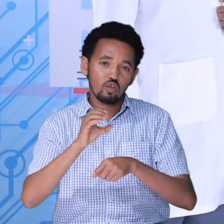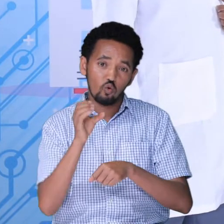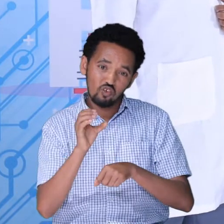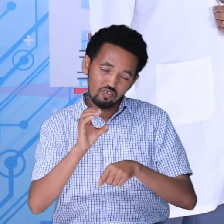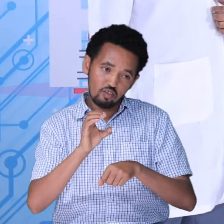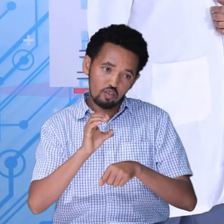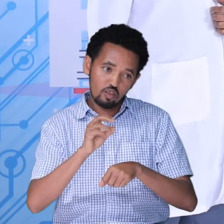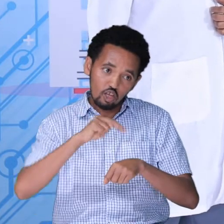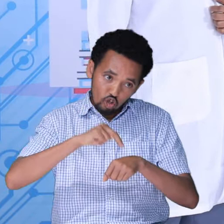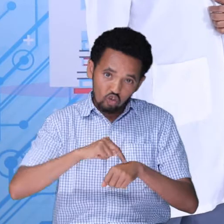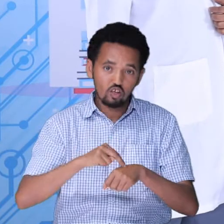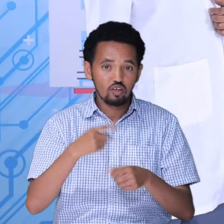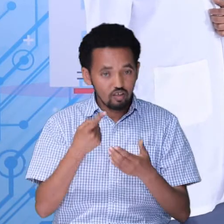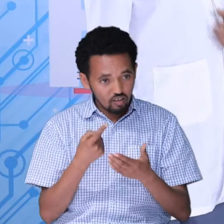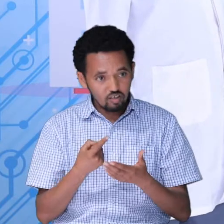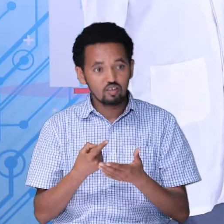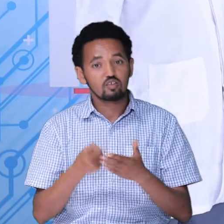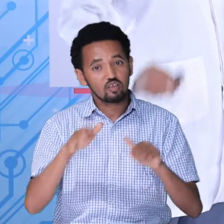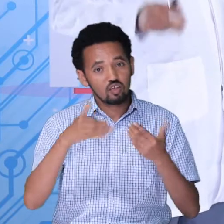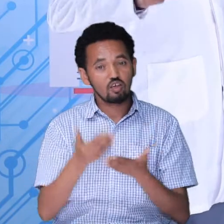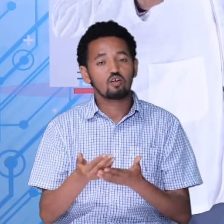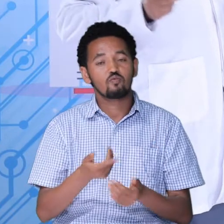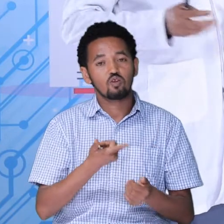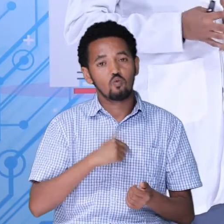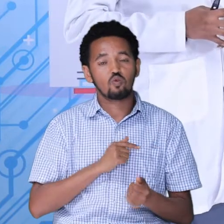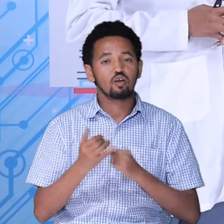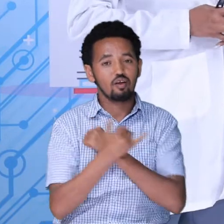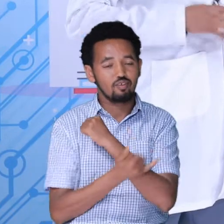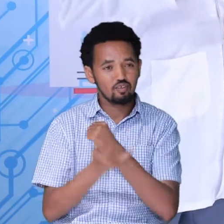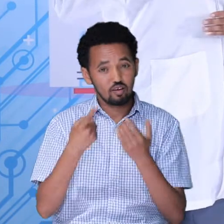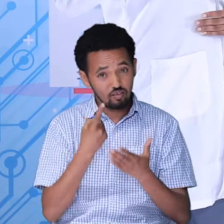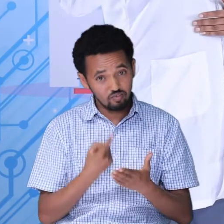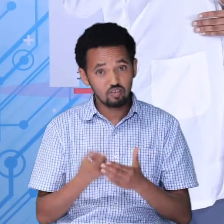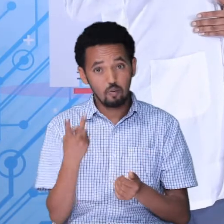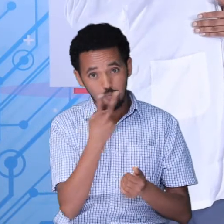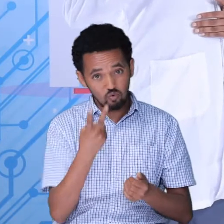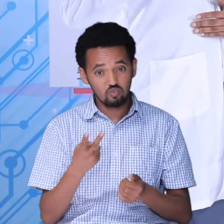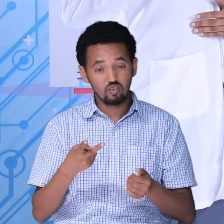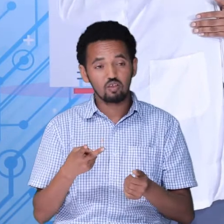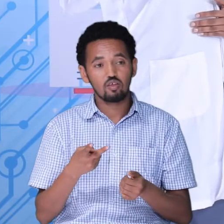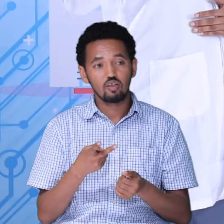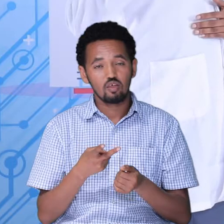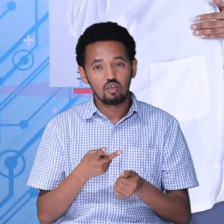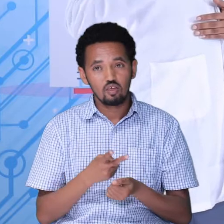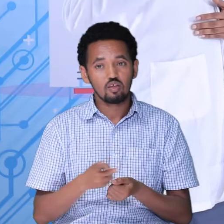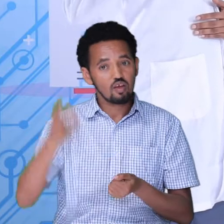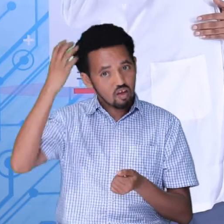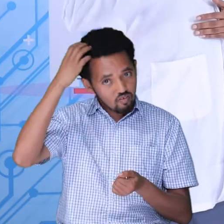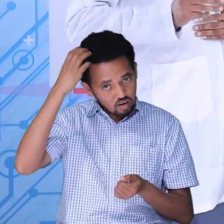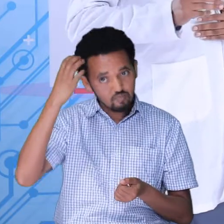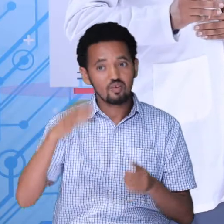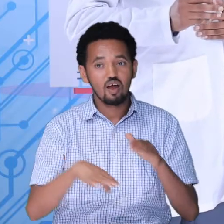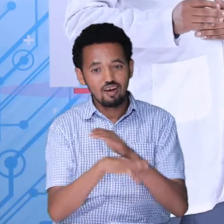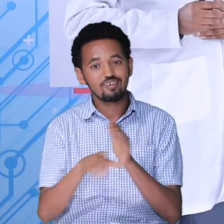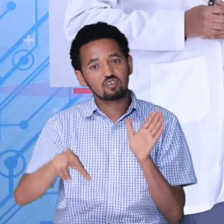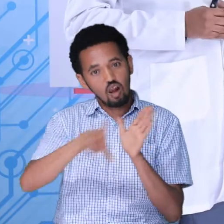and a supreme law of a given country. If there is a constitution, both the governor and the governed are under the